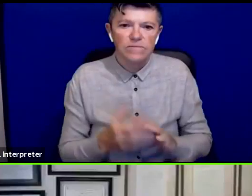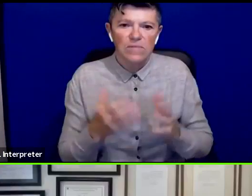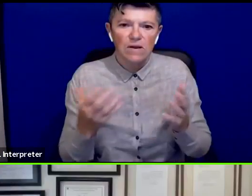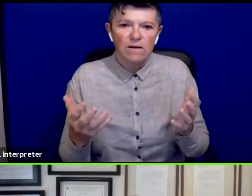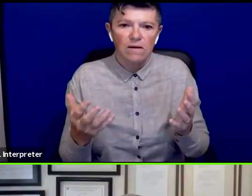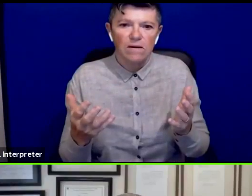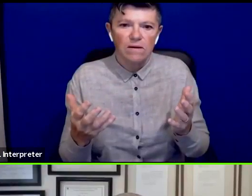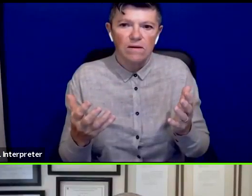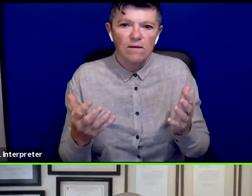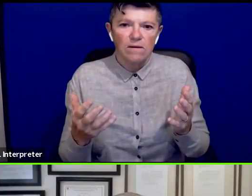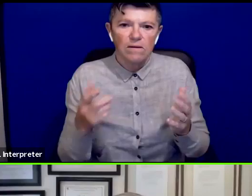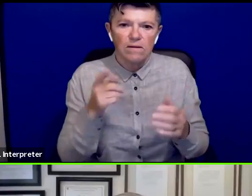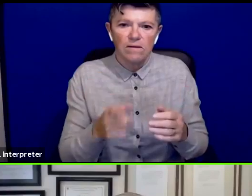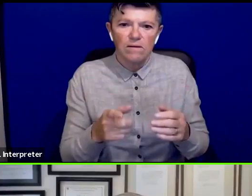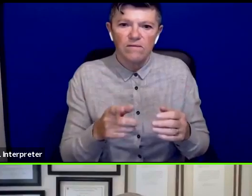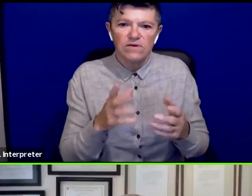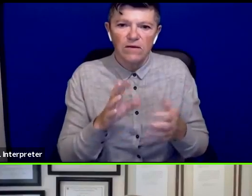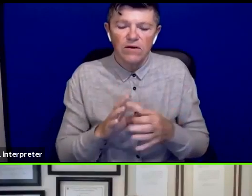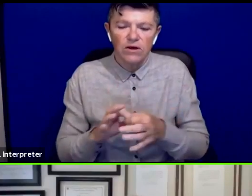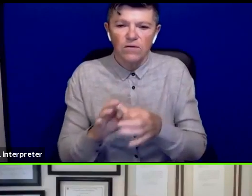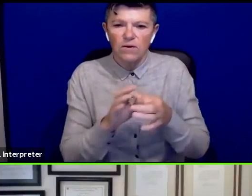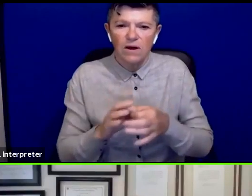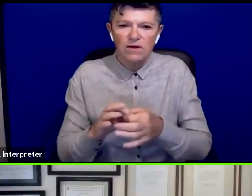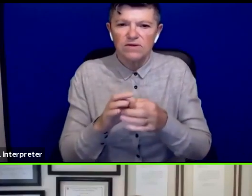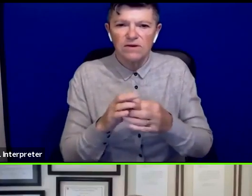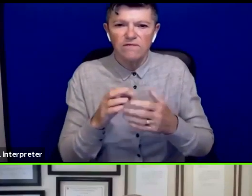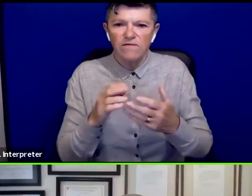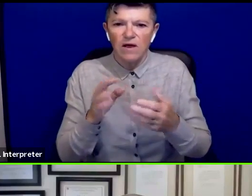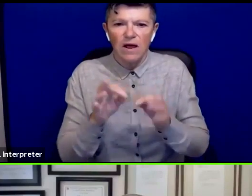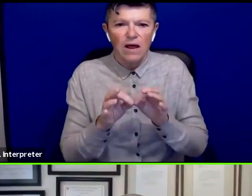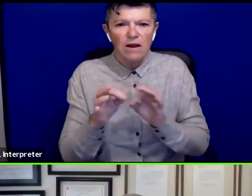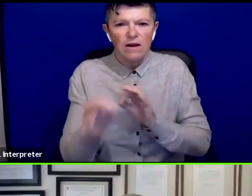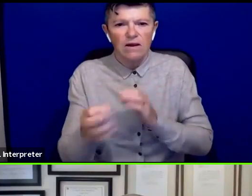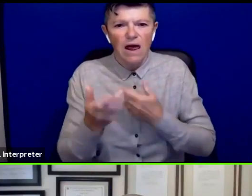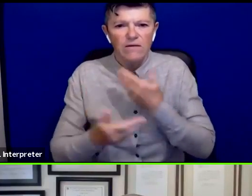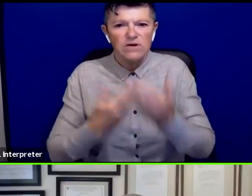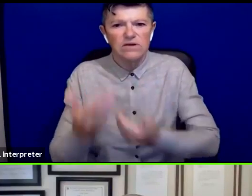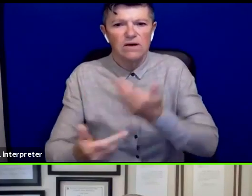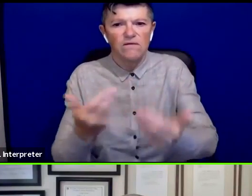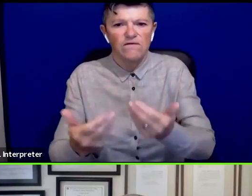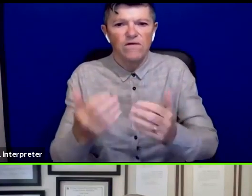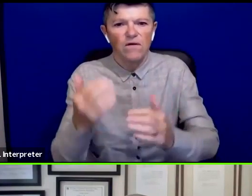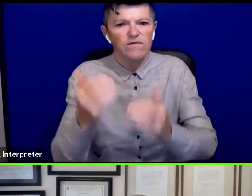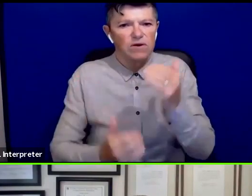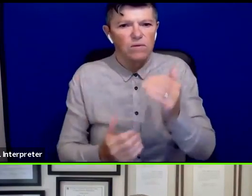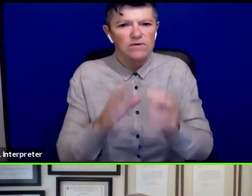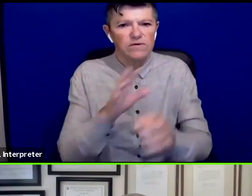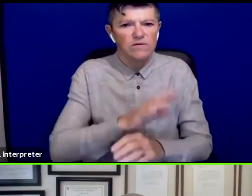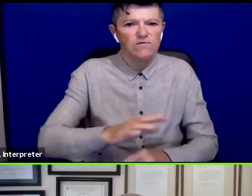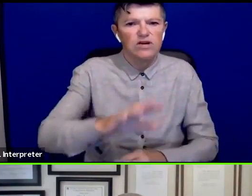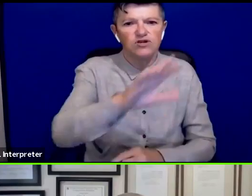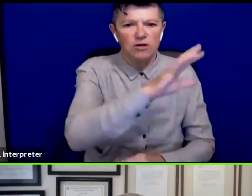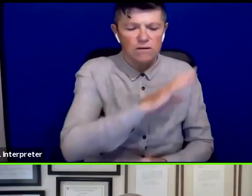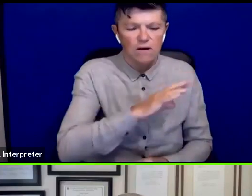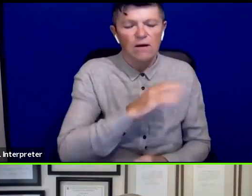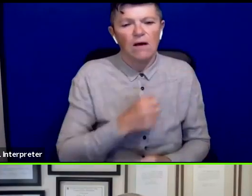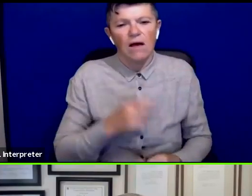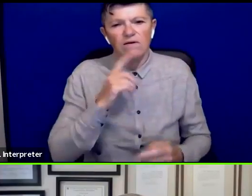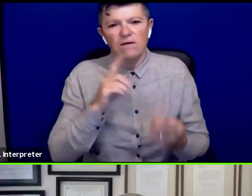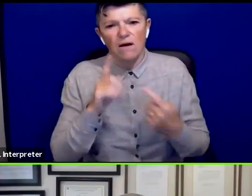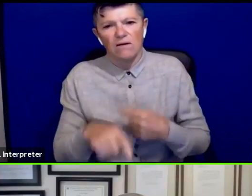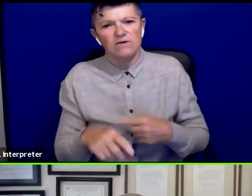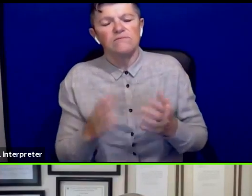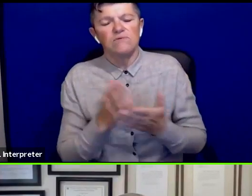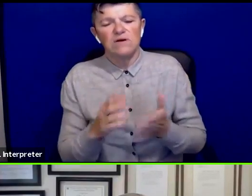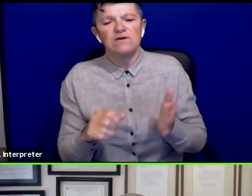take Paul's question, whether there's a united narrative of inequality for the region. And I think that the answer is very difficult,